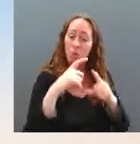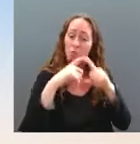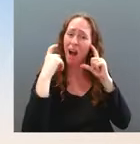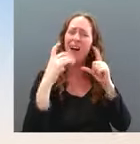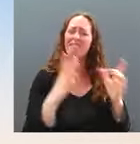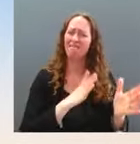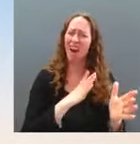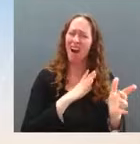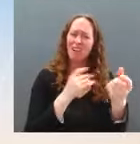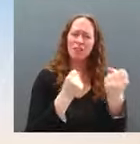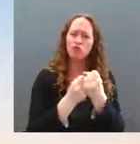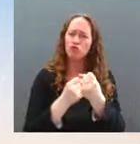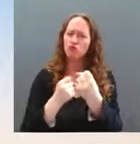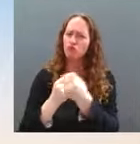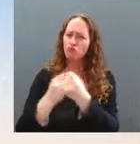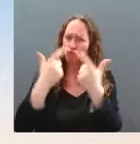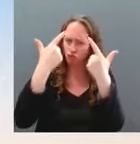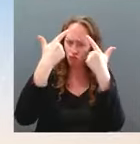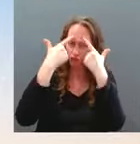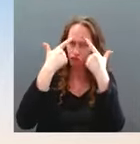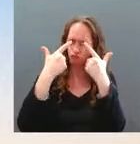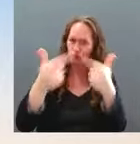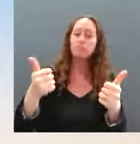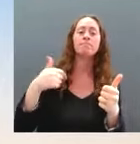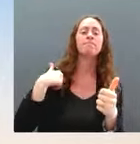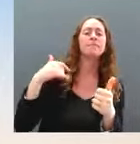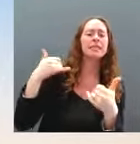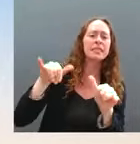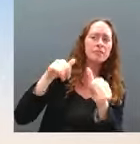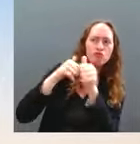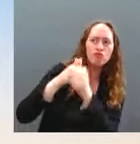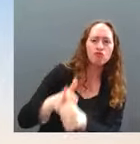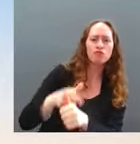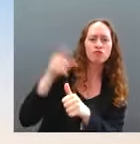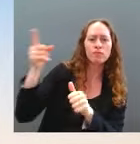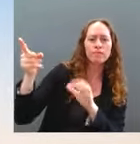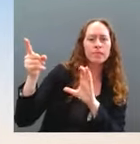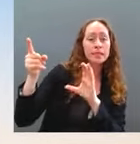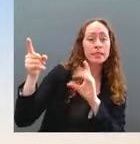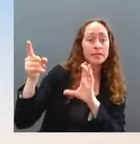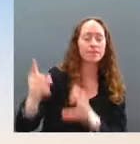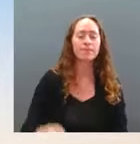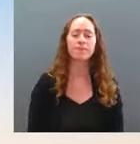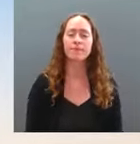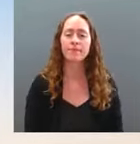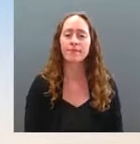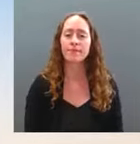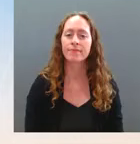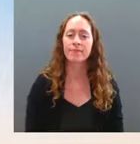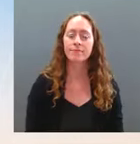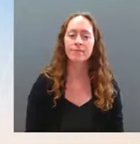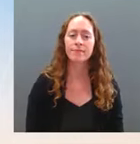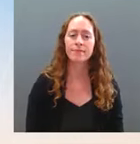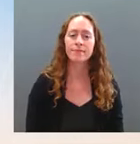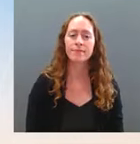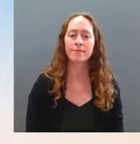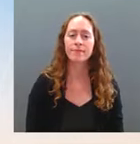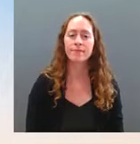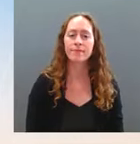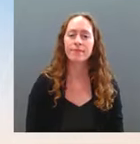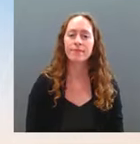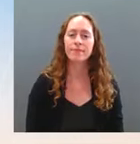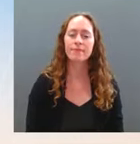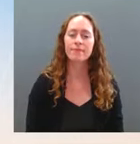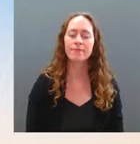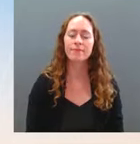CDC guidance and go beyond it if necessary. Given what you've said about the plan in place and about living with COVID, is the